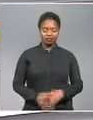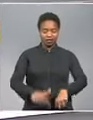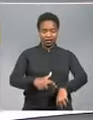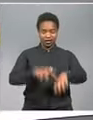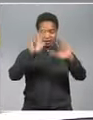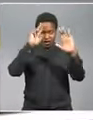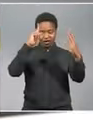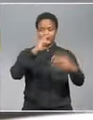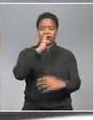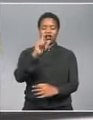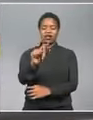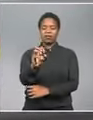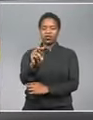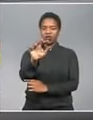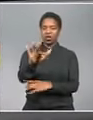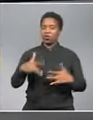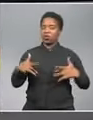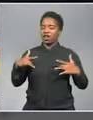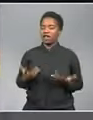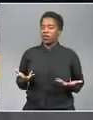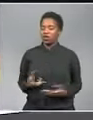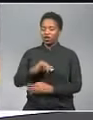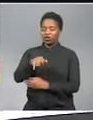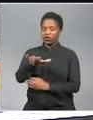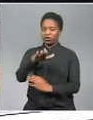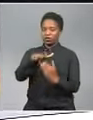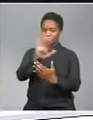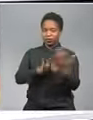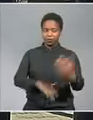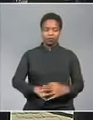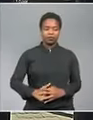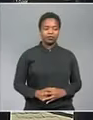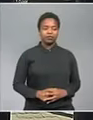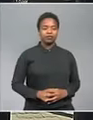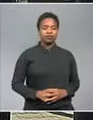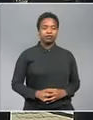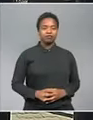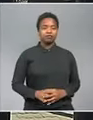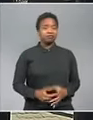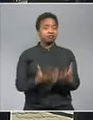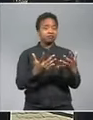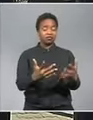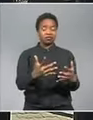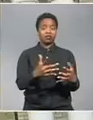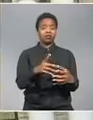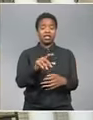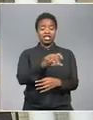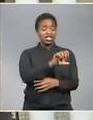Good evening. It's 8 o'clock. I'm Tony Ndoro, live from Johannesburg. These are your top stories. Back to the negotiating